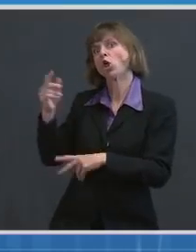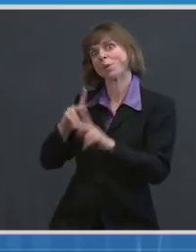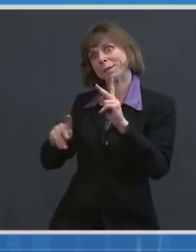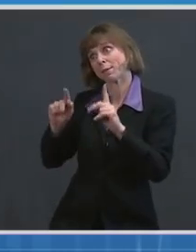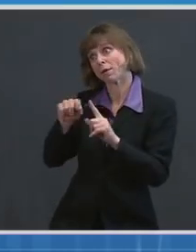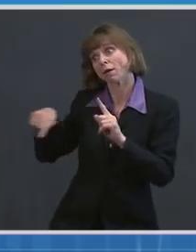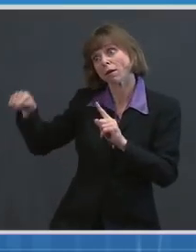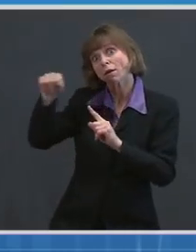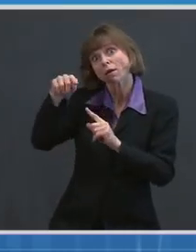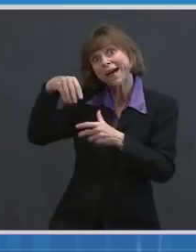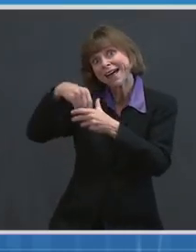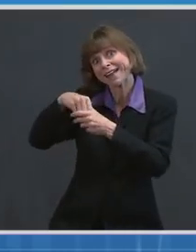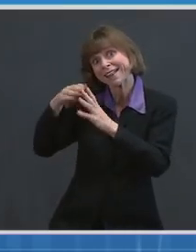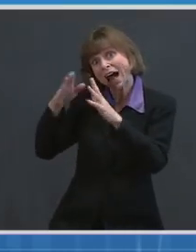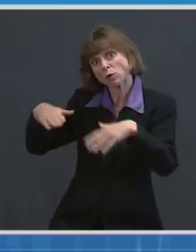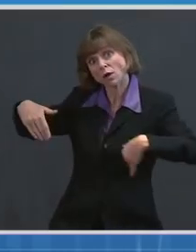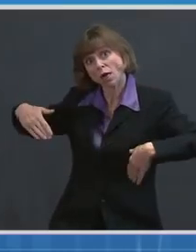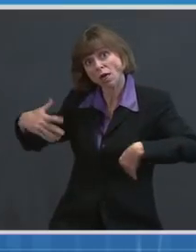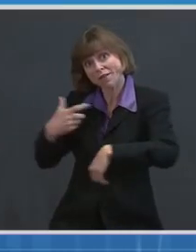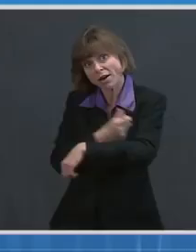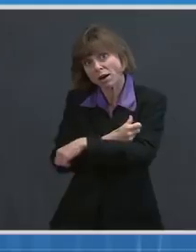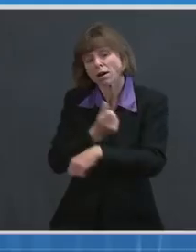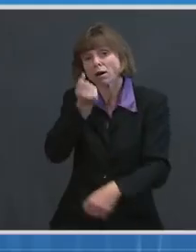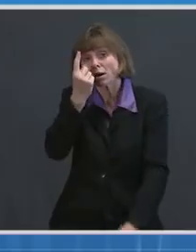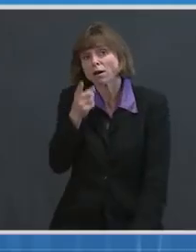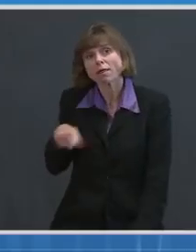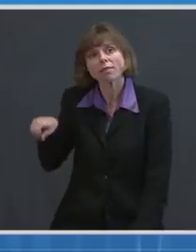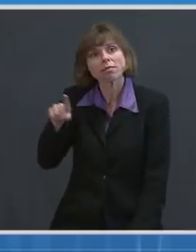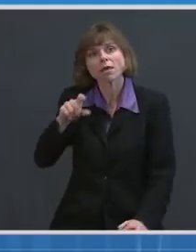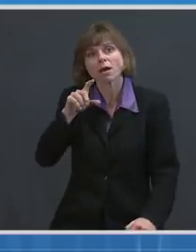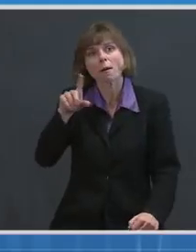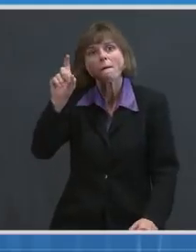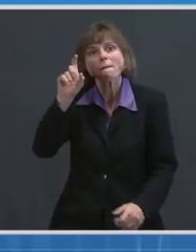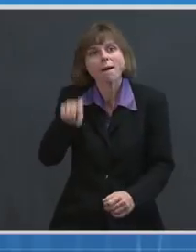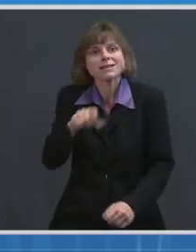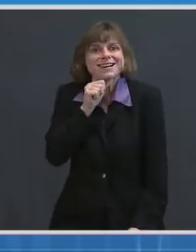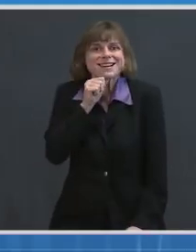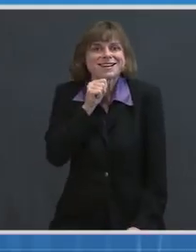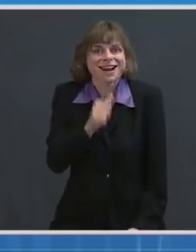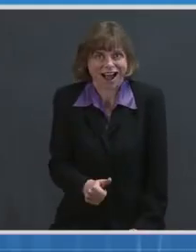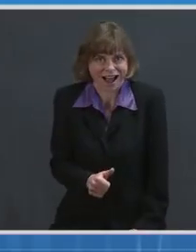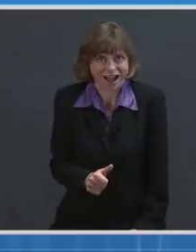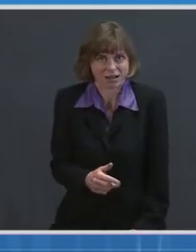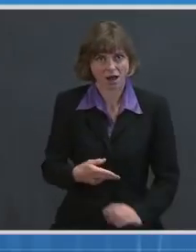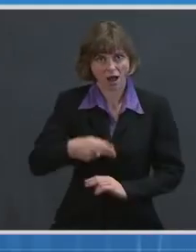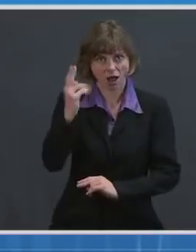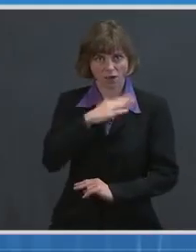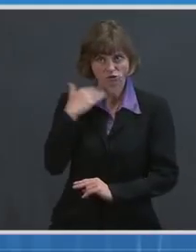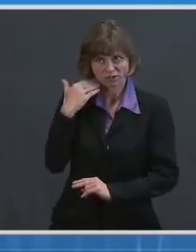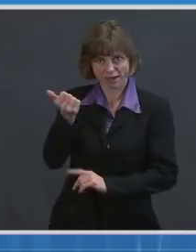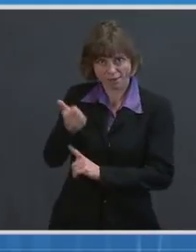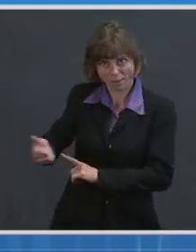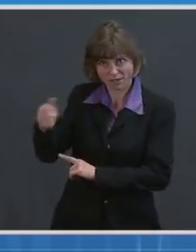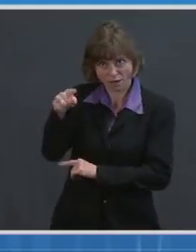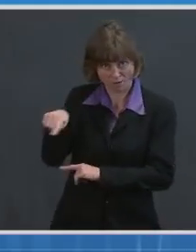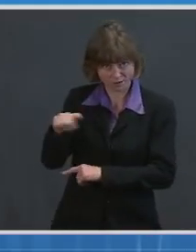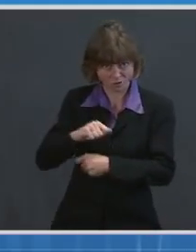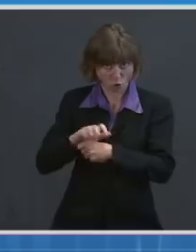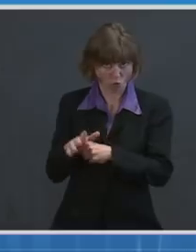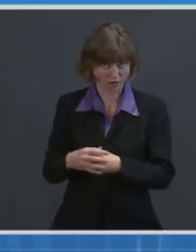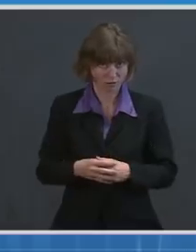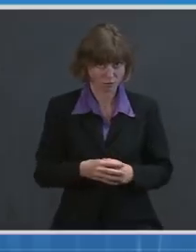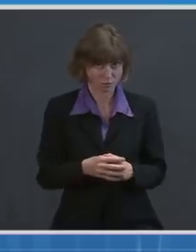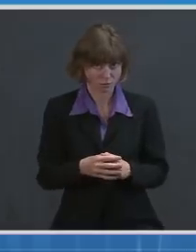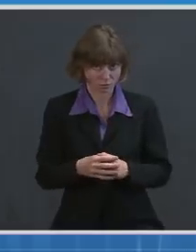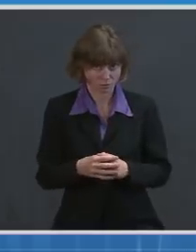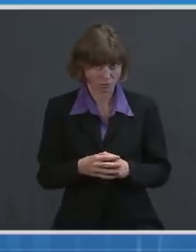members of their household are not at high risk for severe COVID-19 disease. In the slide, people